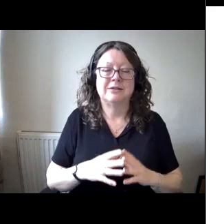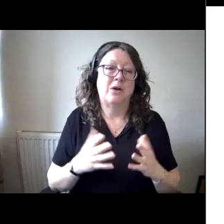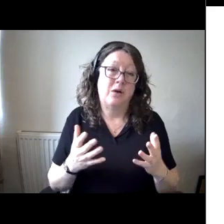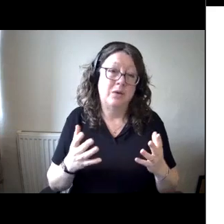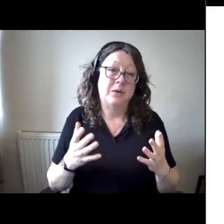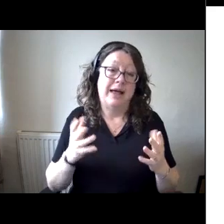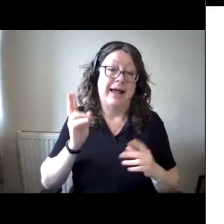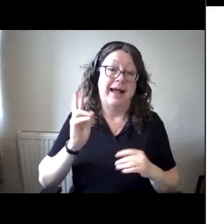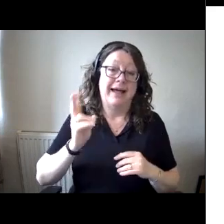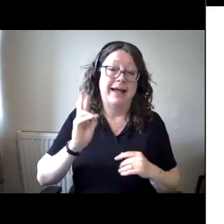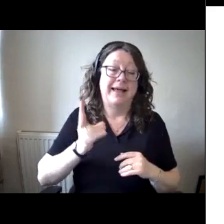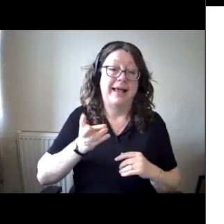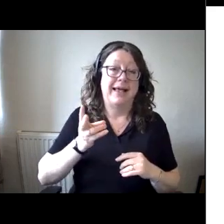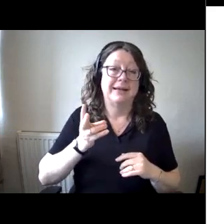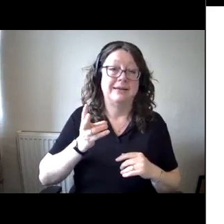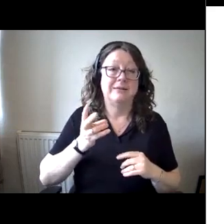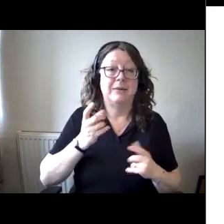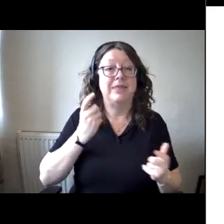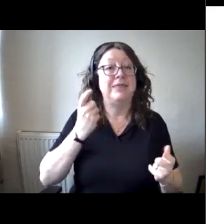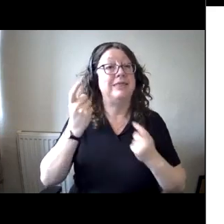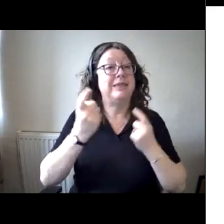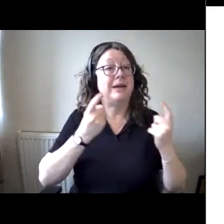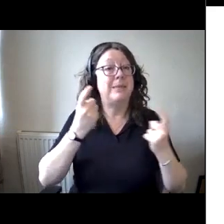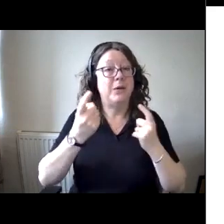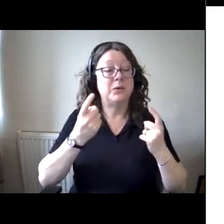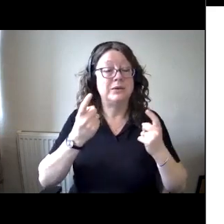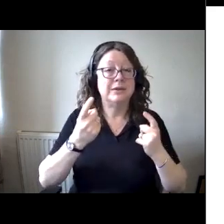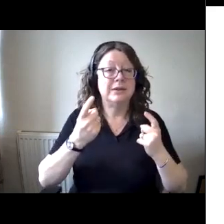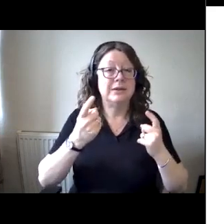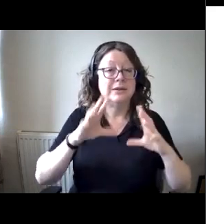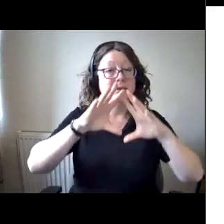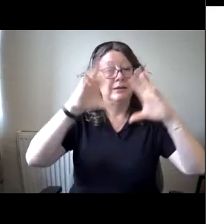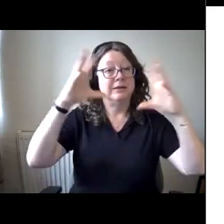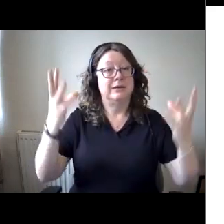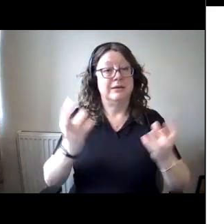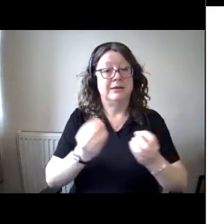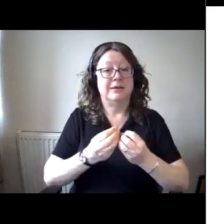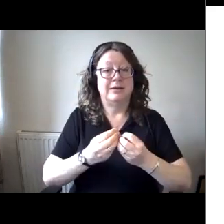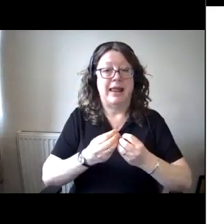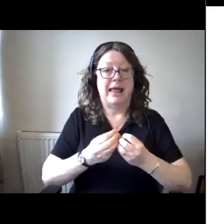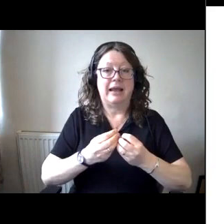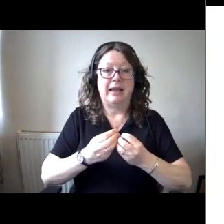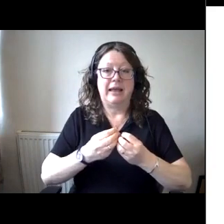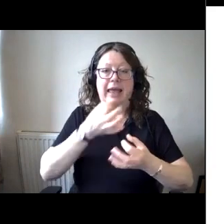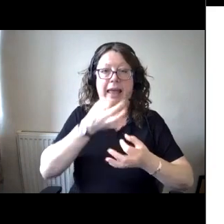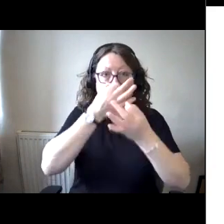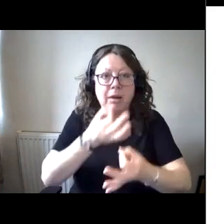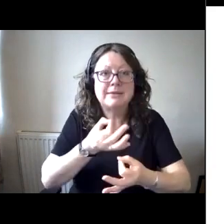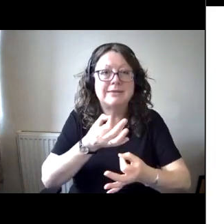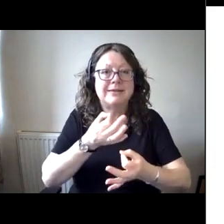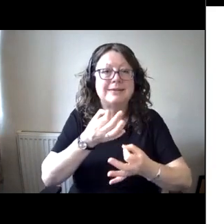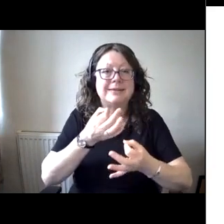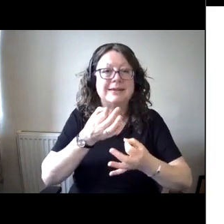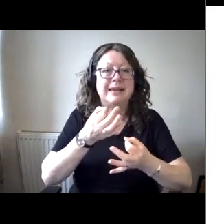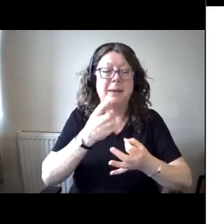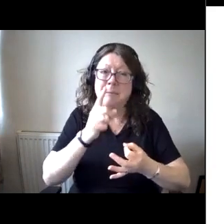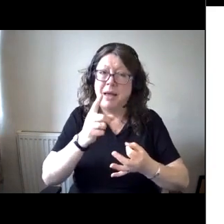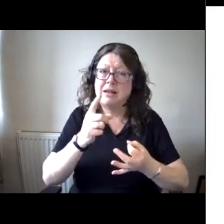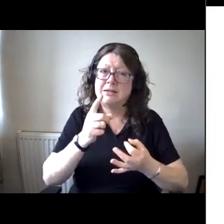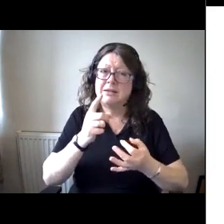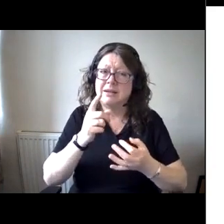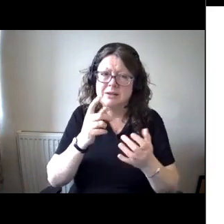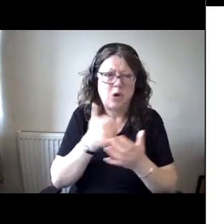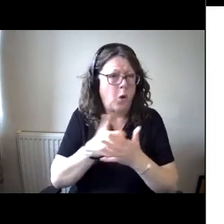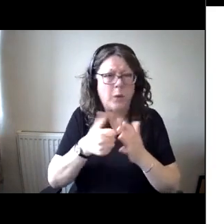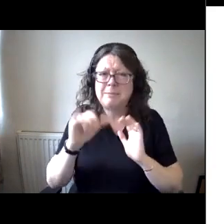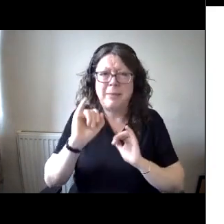being as those things. So things like impulsivity can actually lead to creativity,